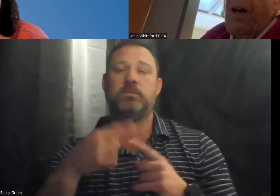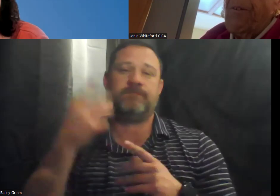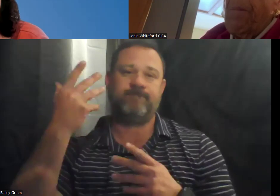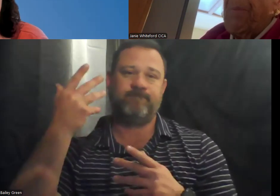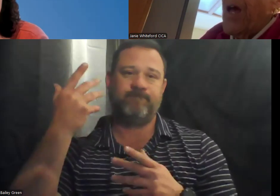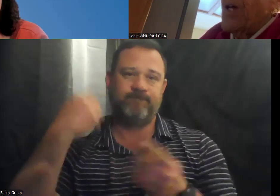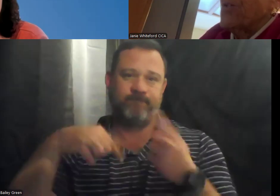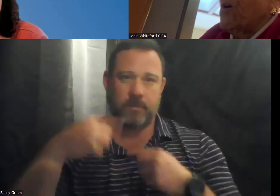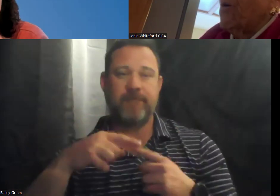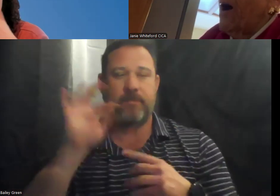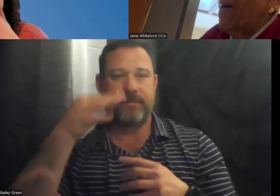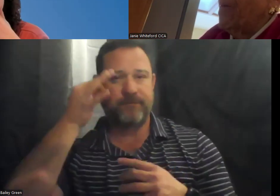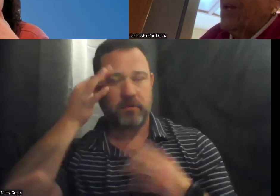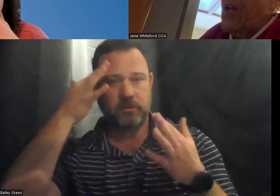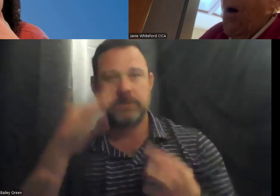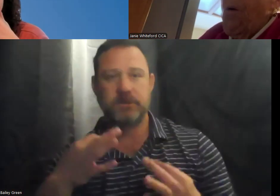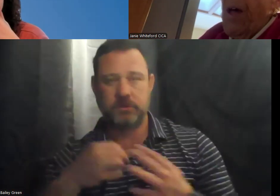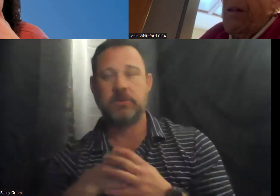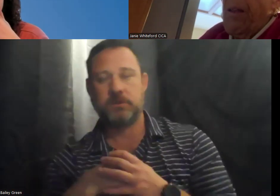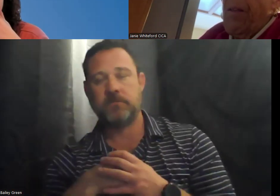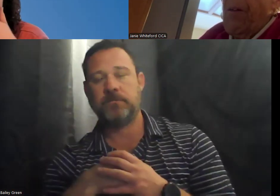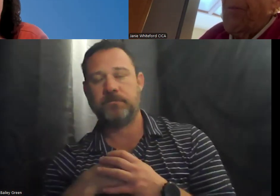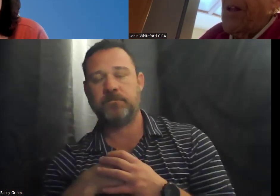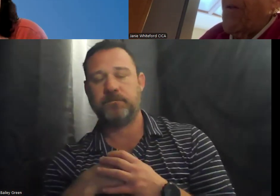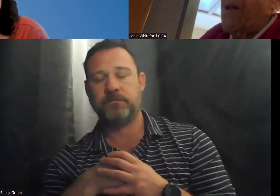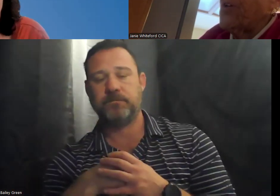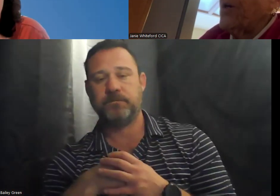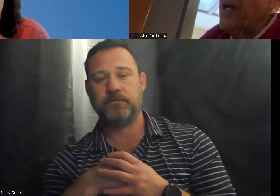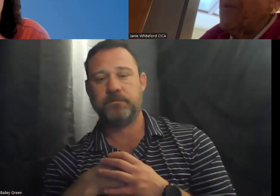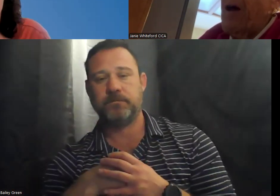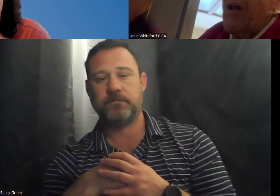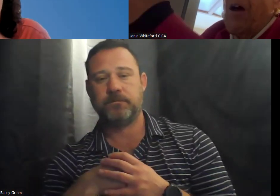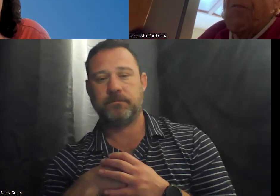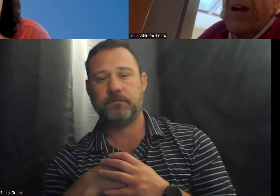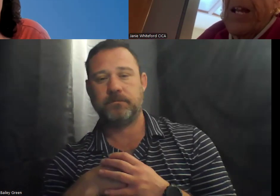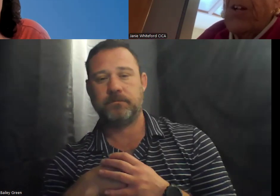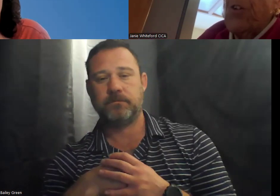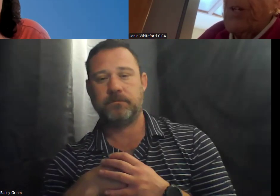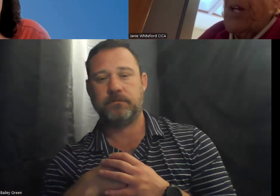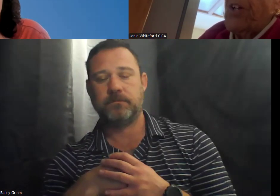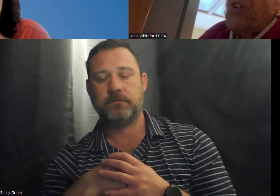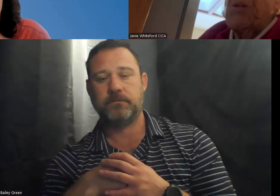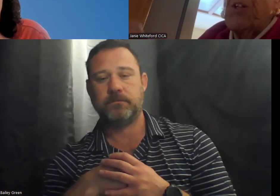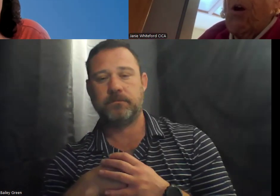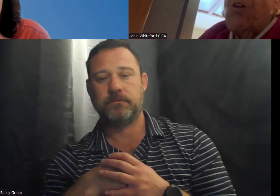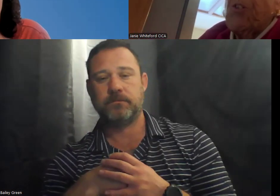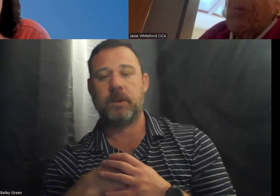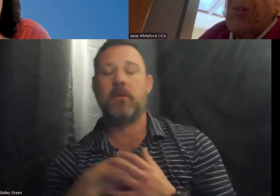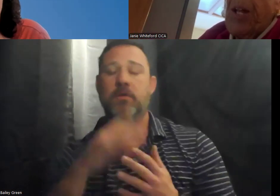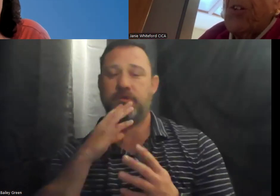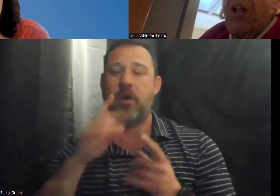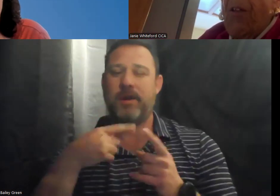federal level. So we know that they're talking about financial reductions, but there are